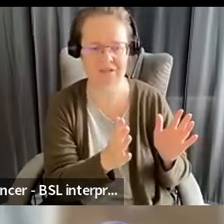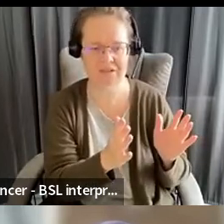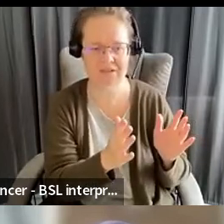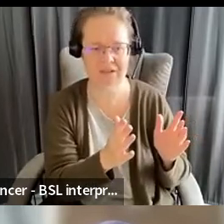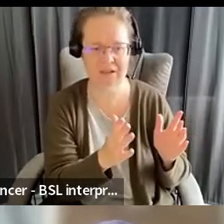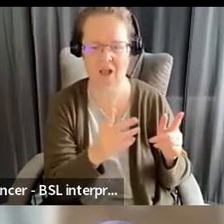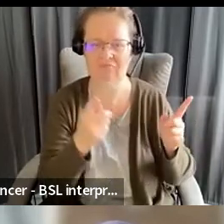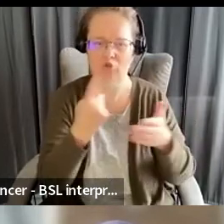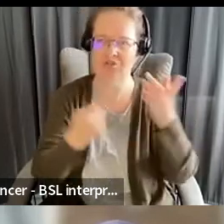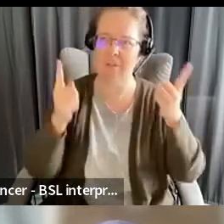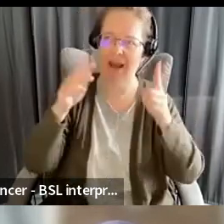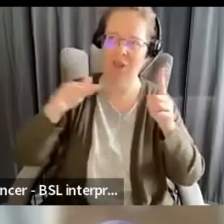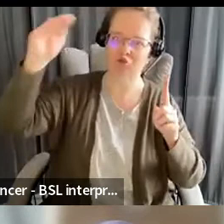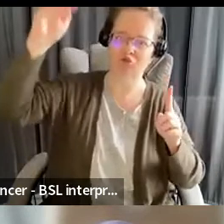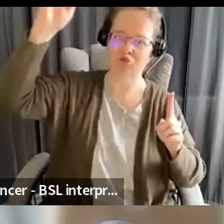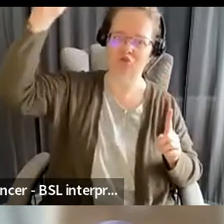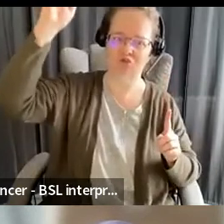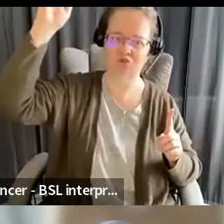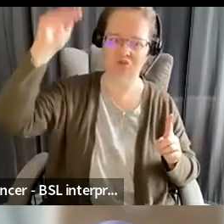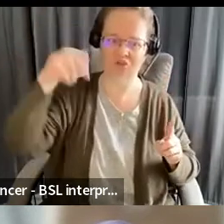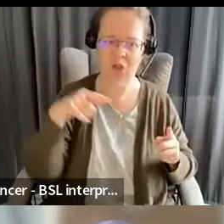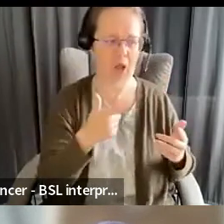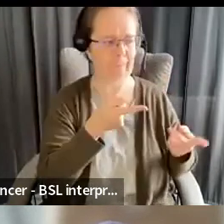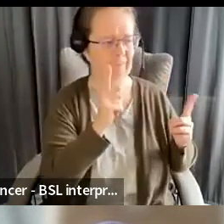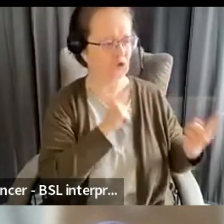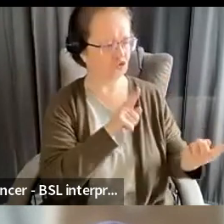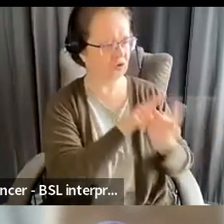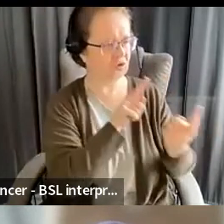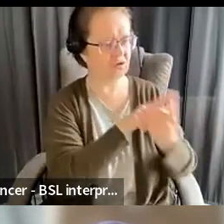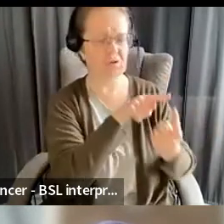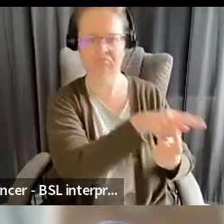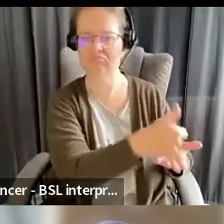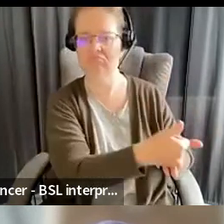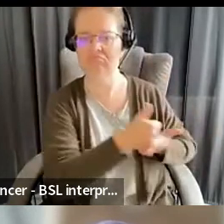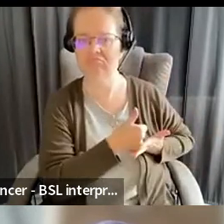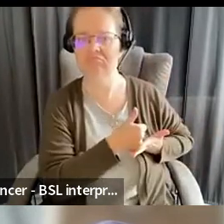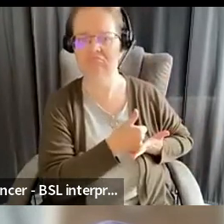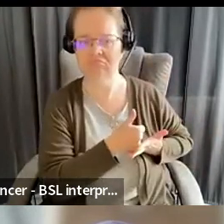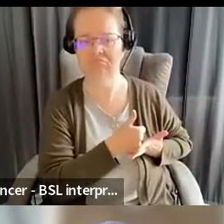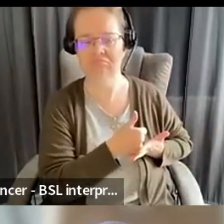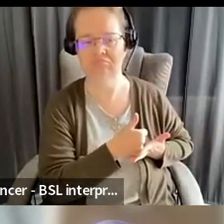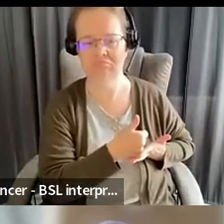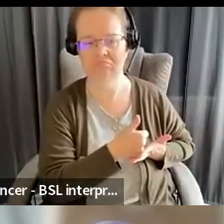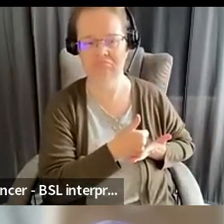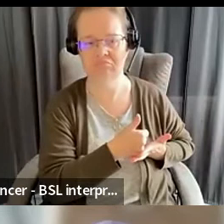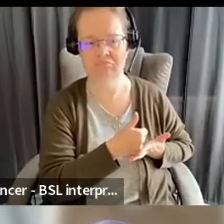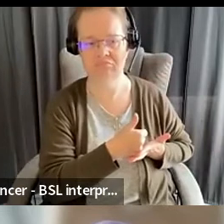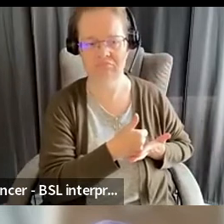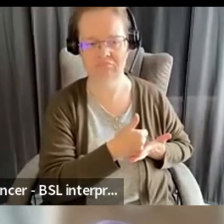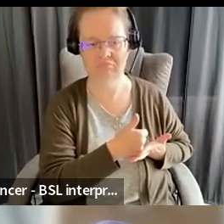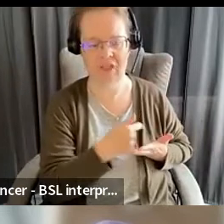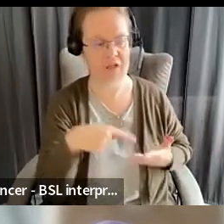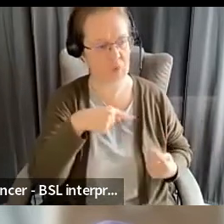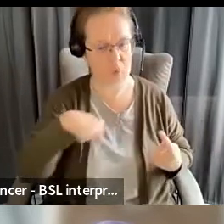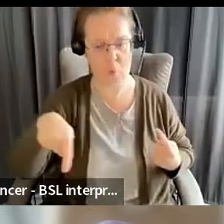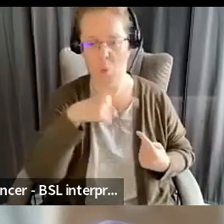managers high up, but managers that you actually come into contact with can tell. And I suppose we each have different